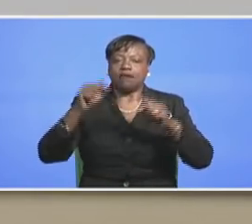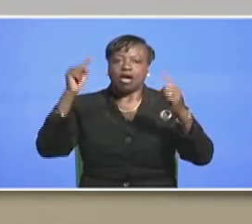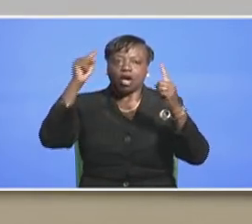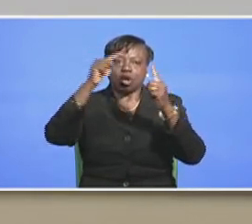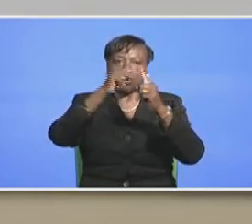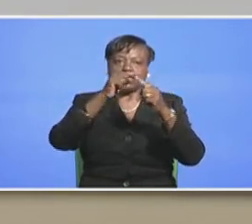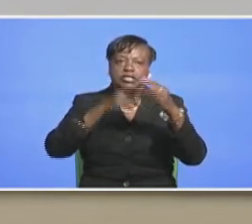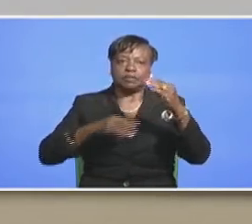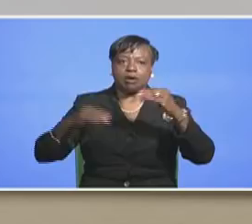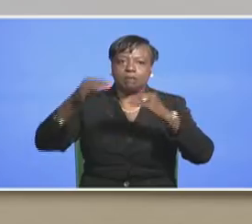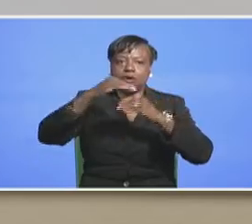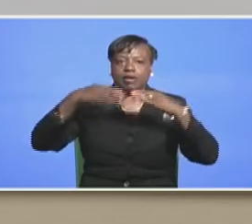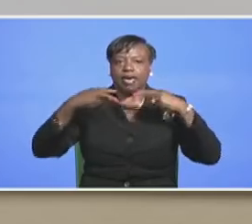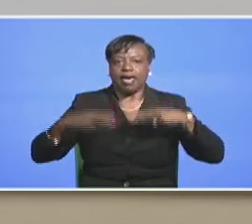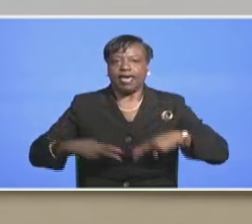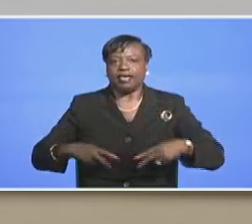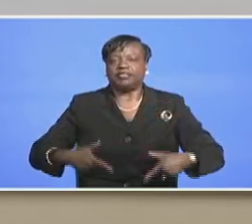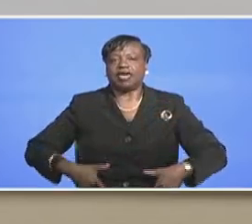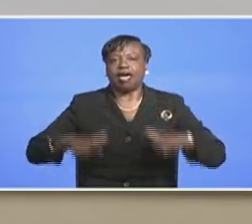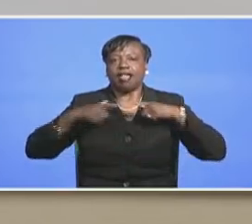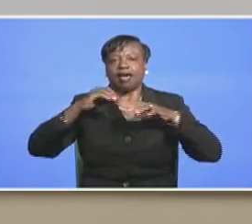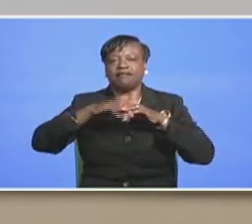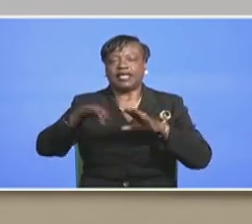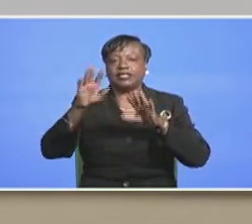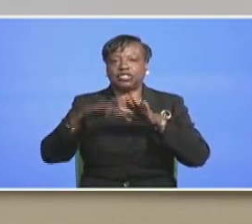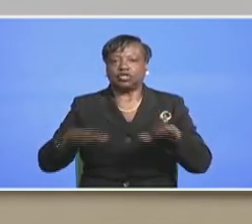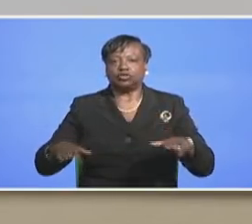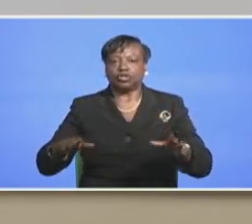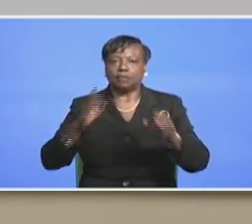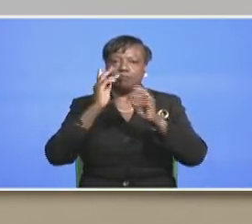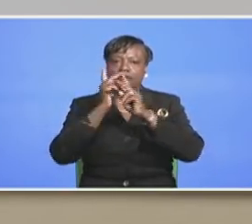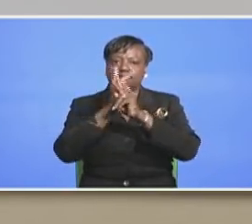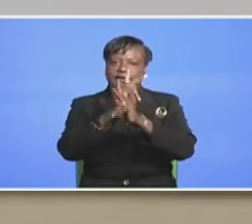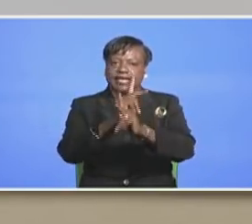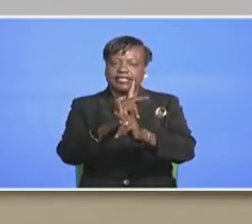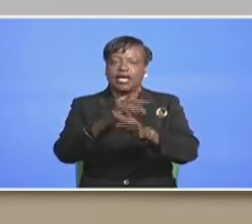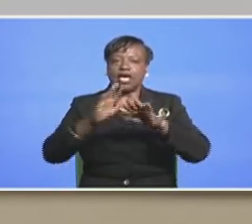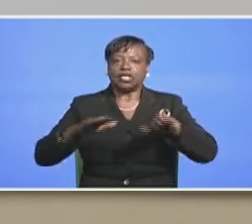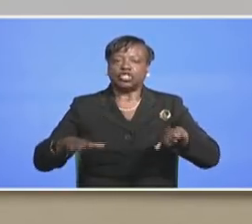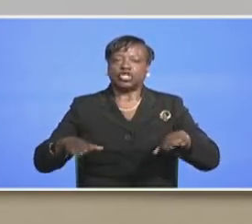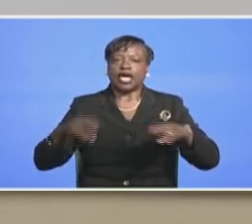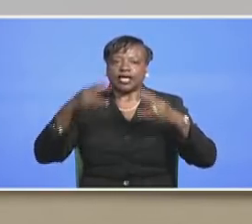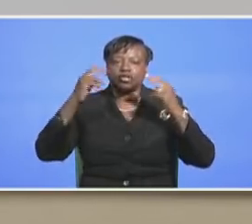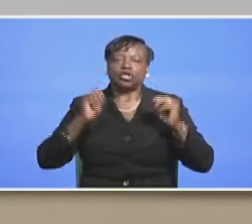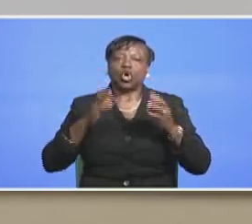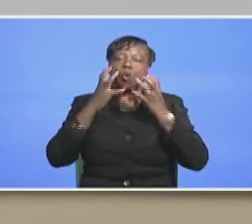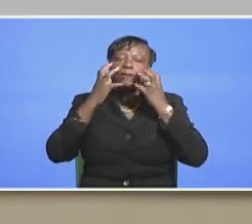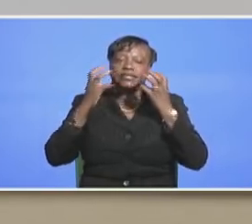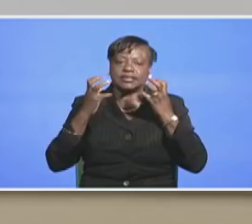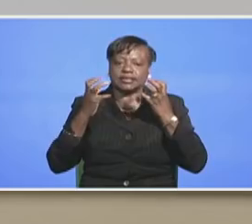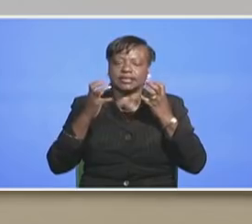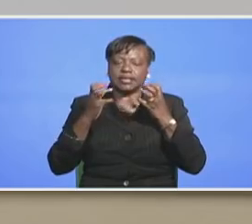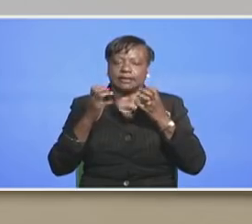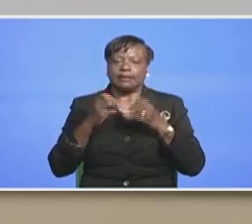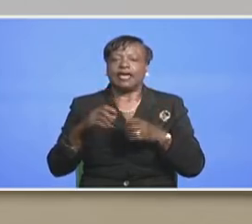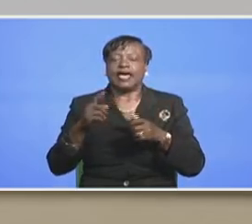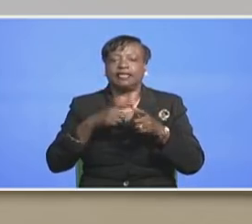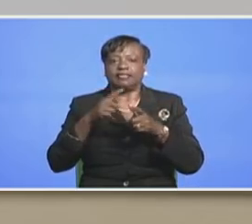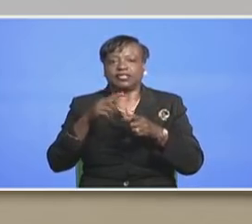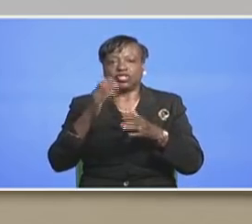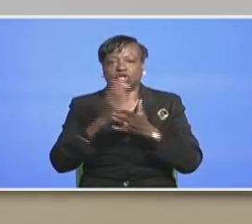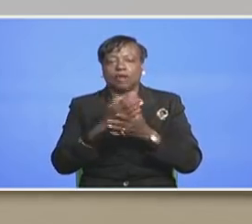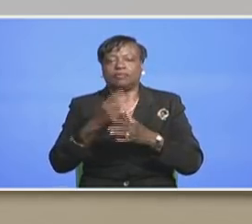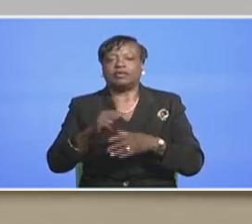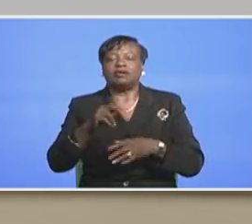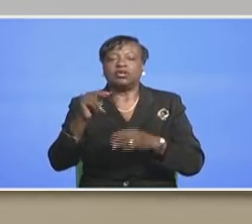healthy lifestyles in children to prevent and end childhood obesity and therefore halt the rise of non-communicable diseases such